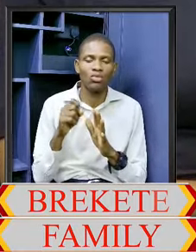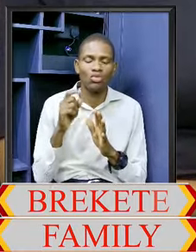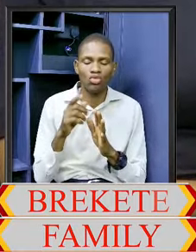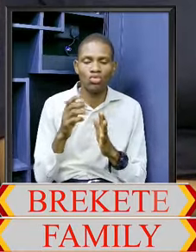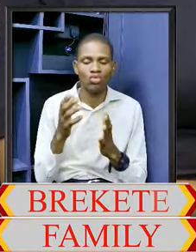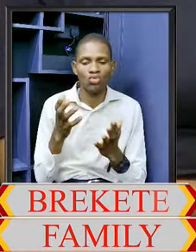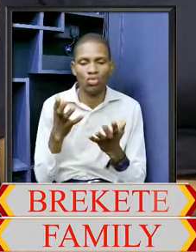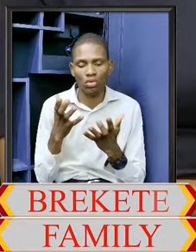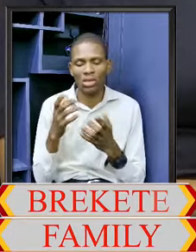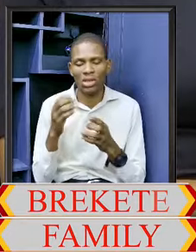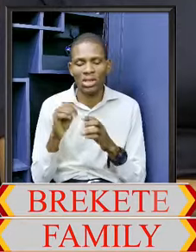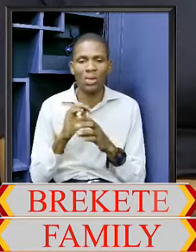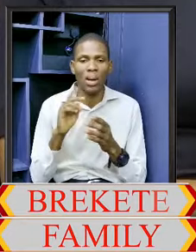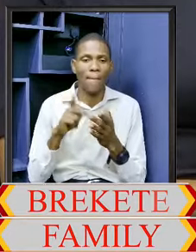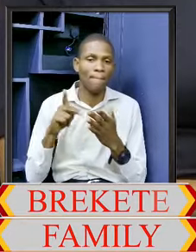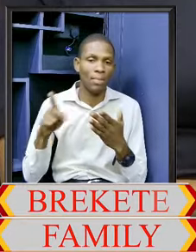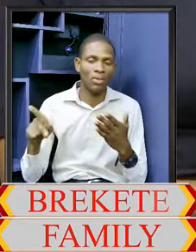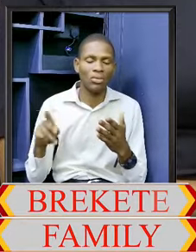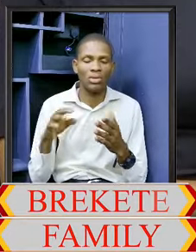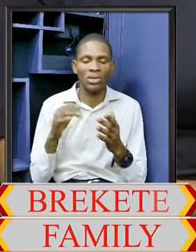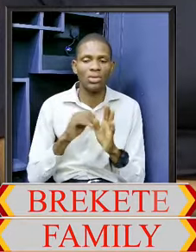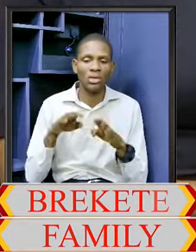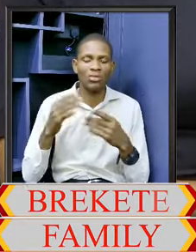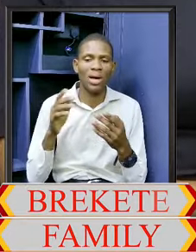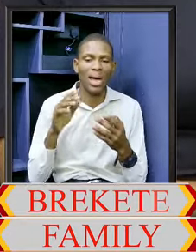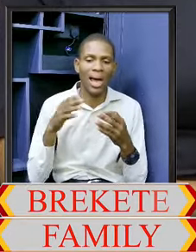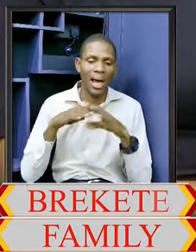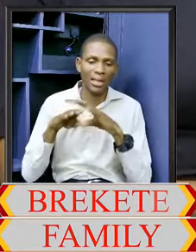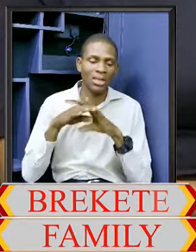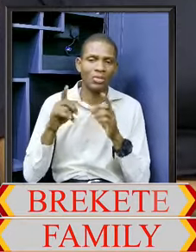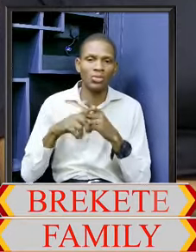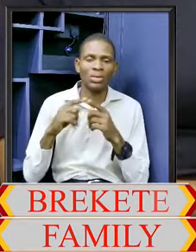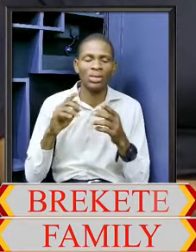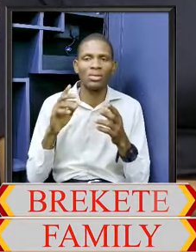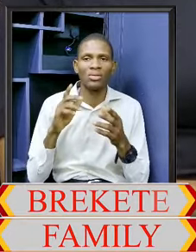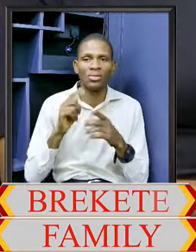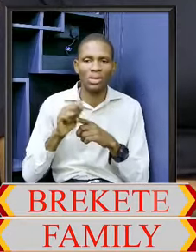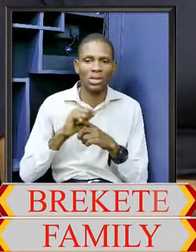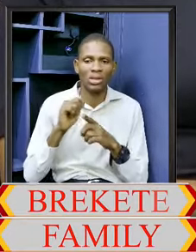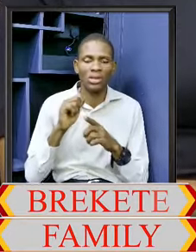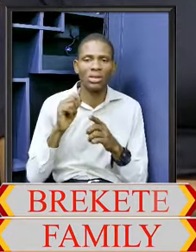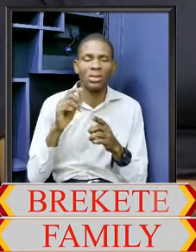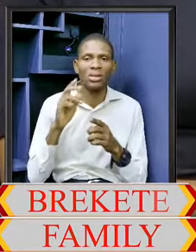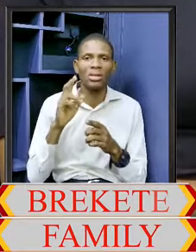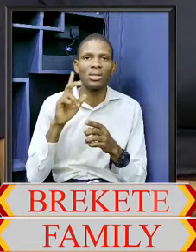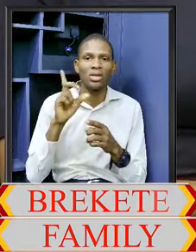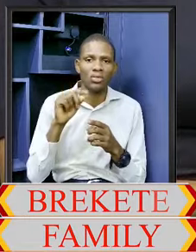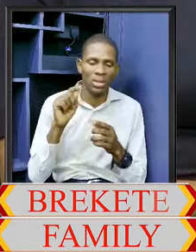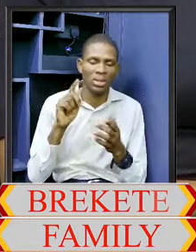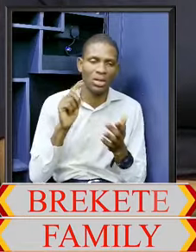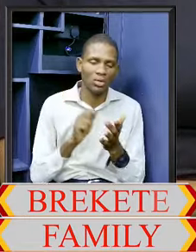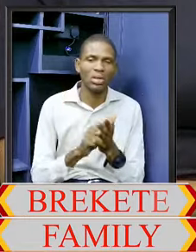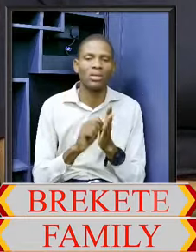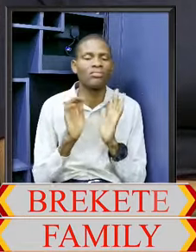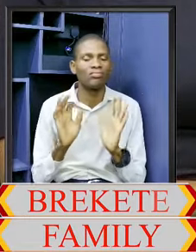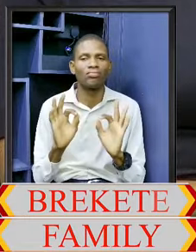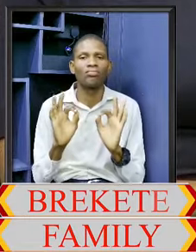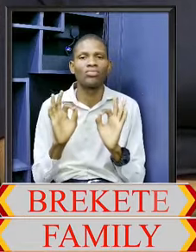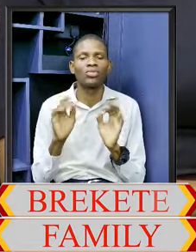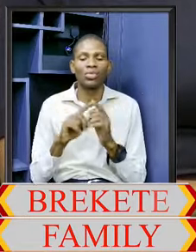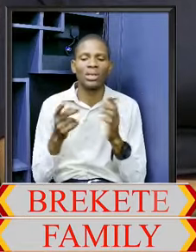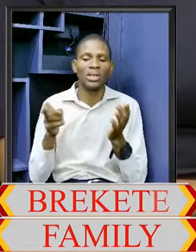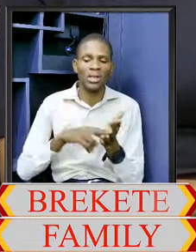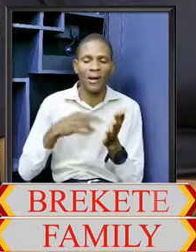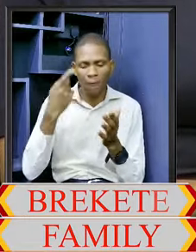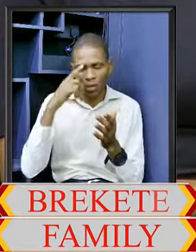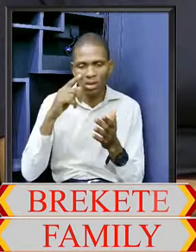subscribe for our platform, it dey give you access to the training. But if you do want to do only training now, only 20,000 naira where you go register for